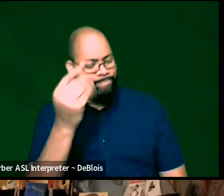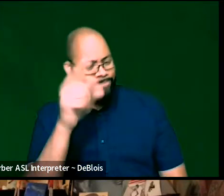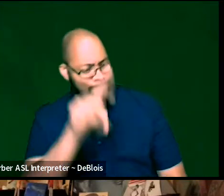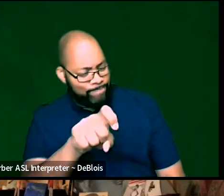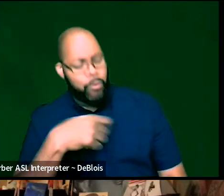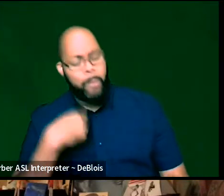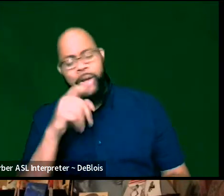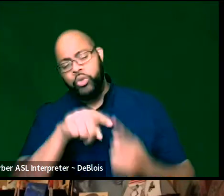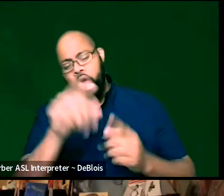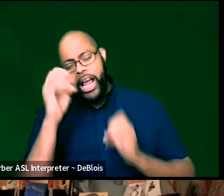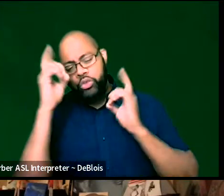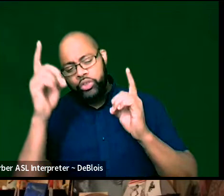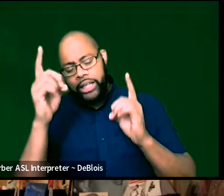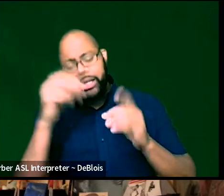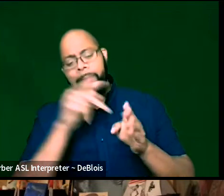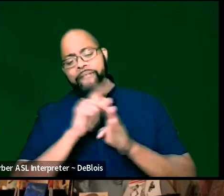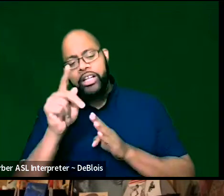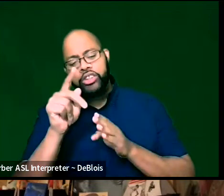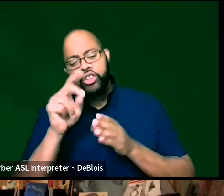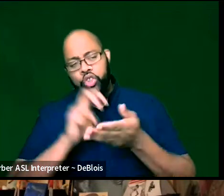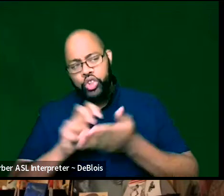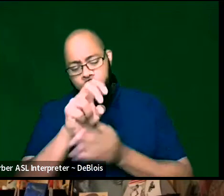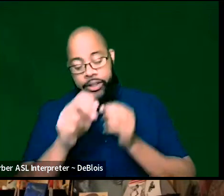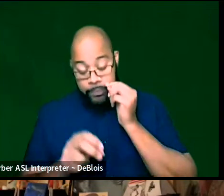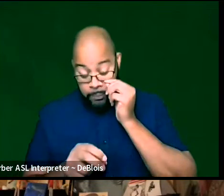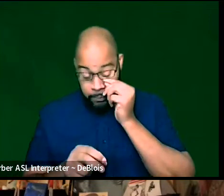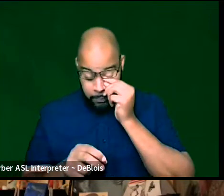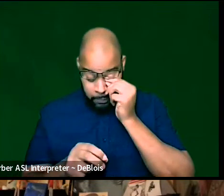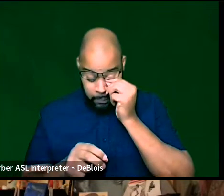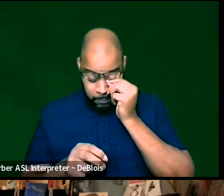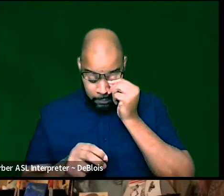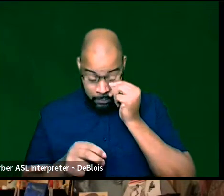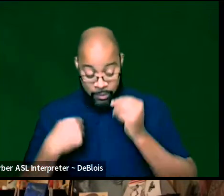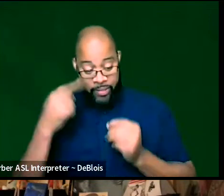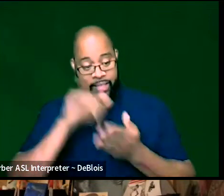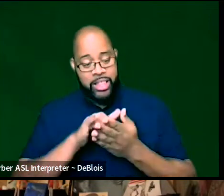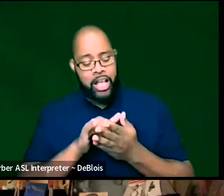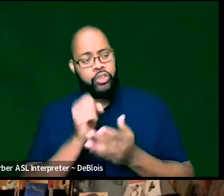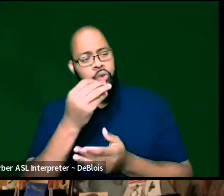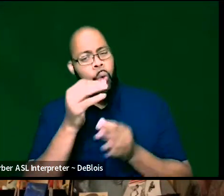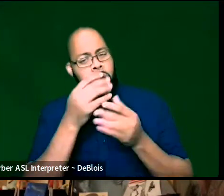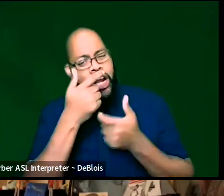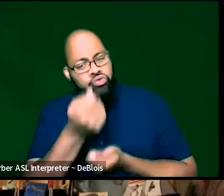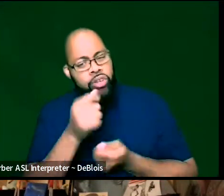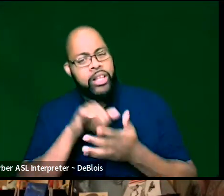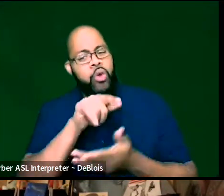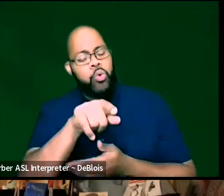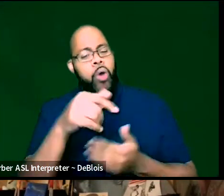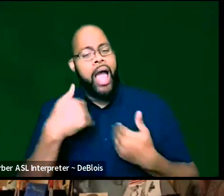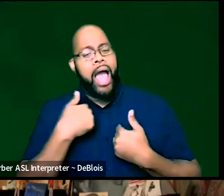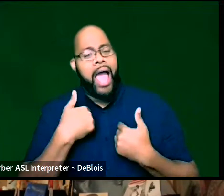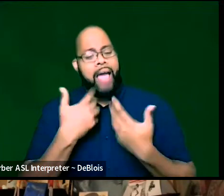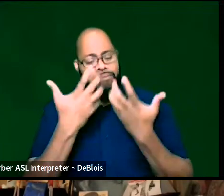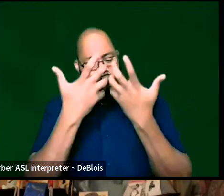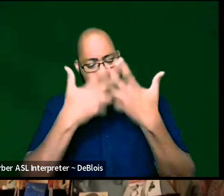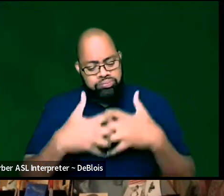to your educational and professional journey. I think it's so interesting that you have